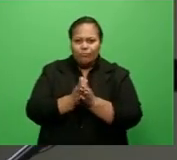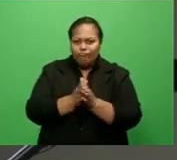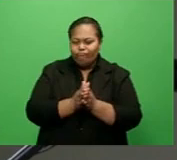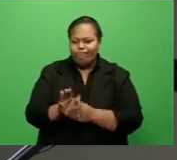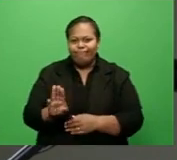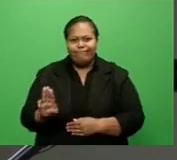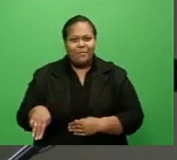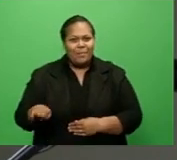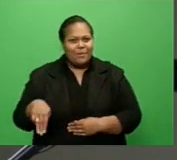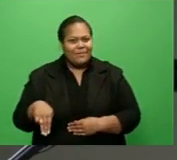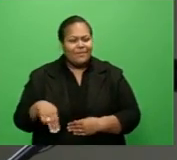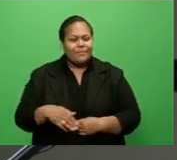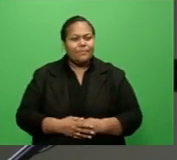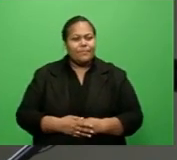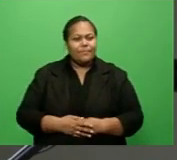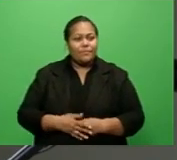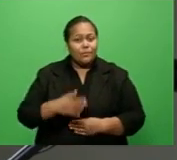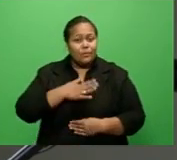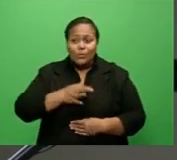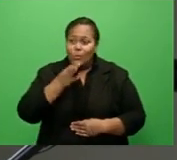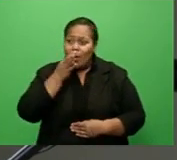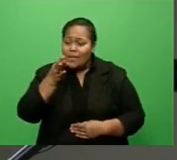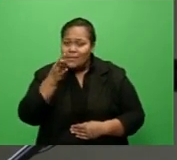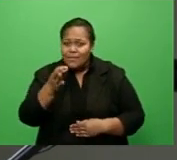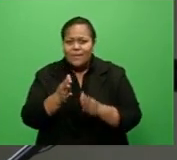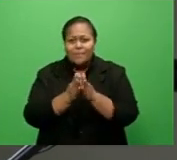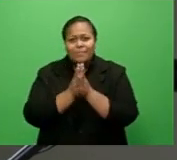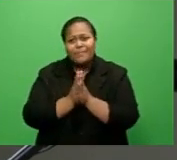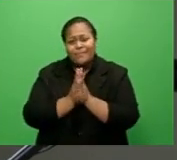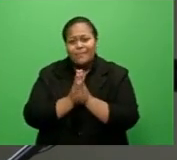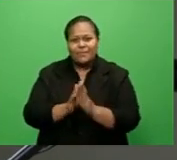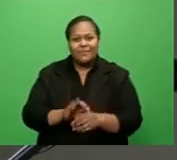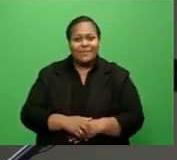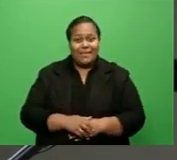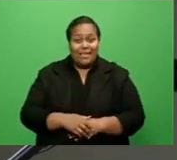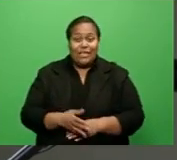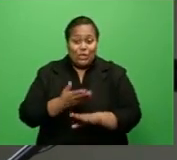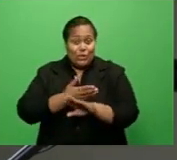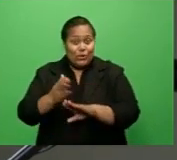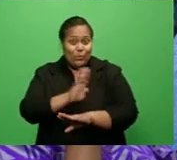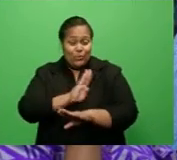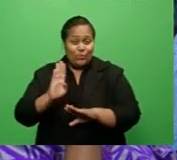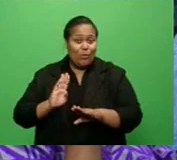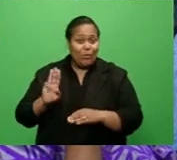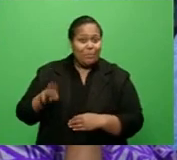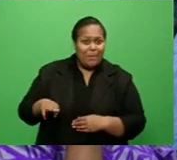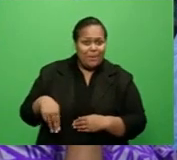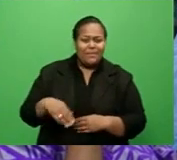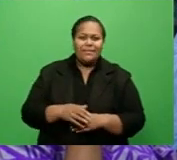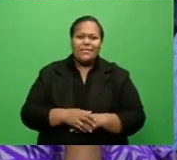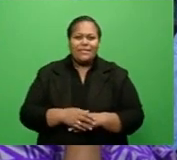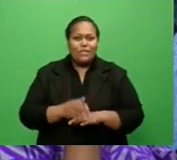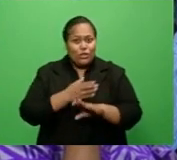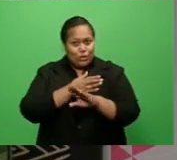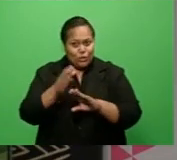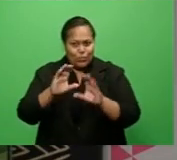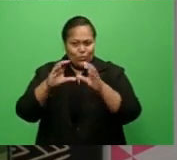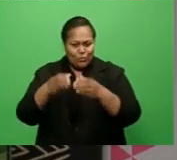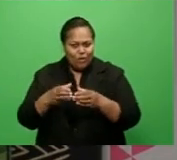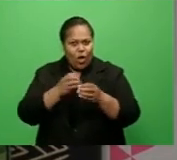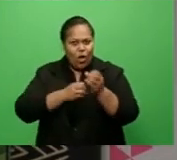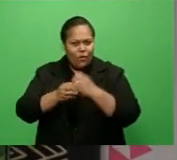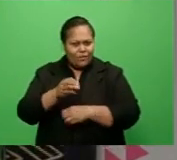like to ask and plead the upcoming board members, the upcoming secretariat members to leave